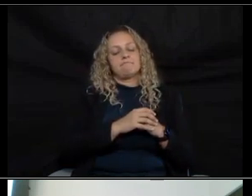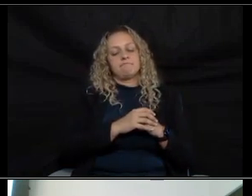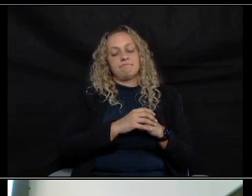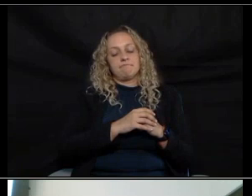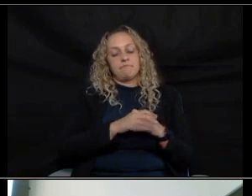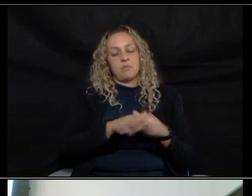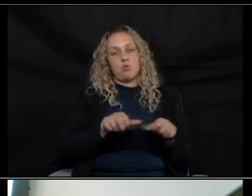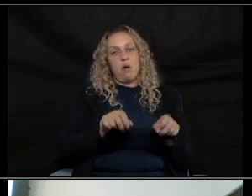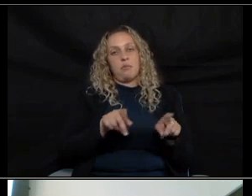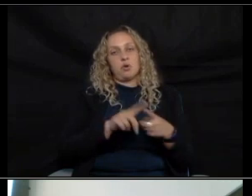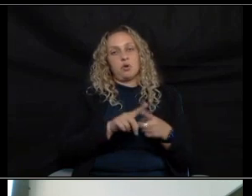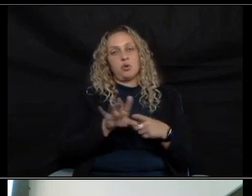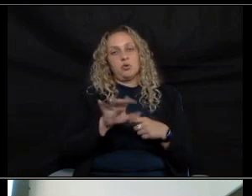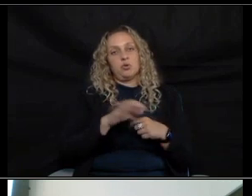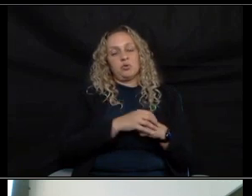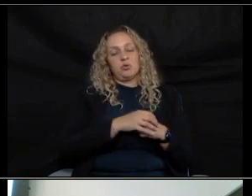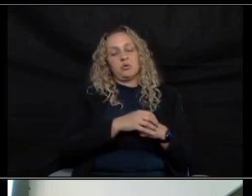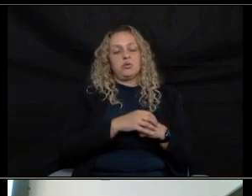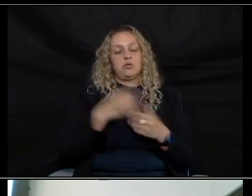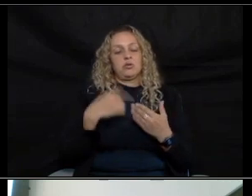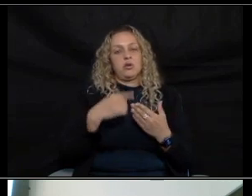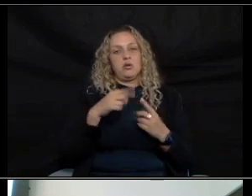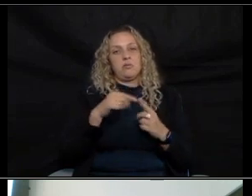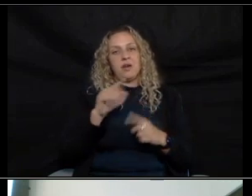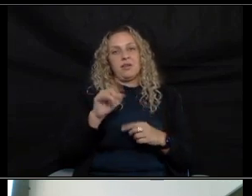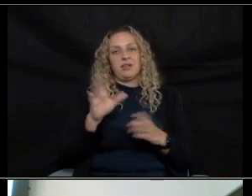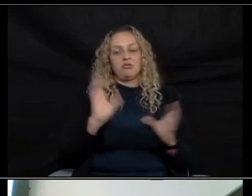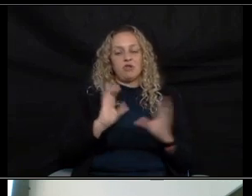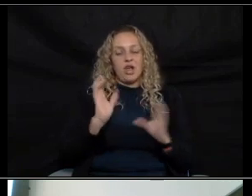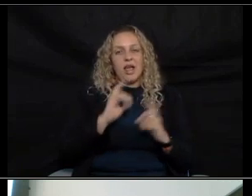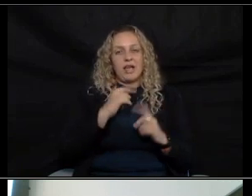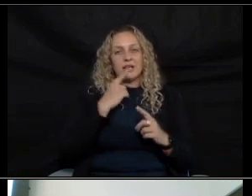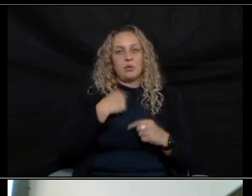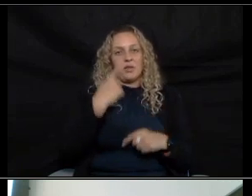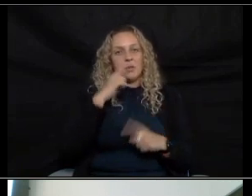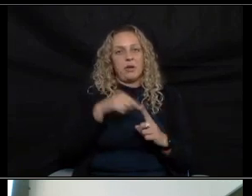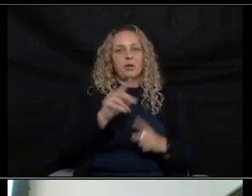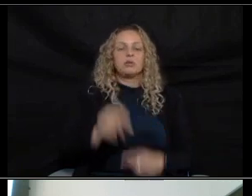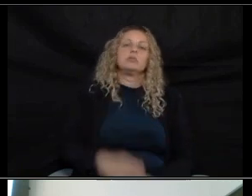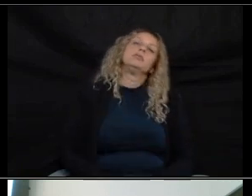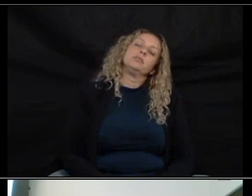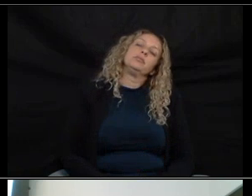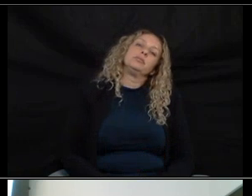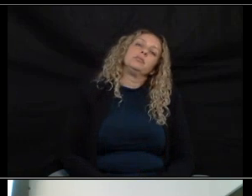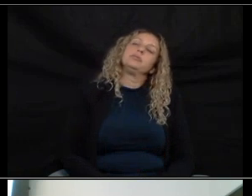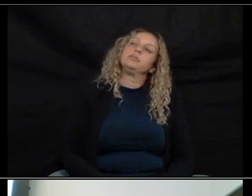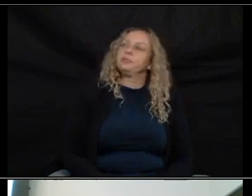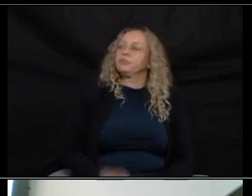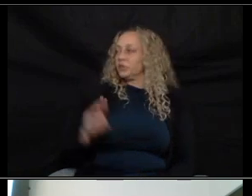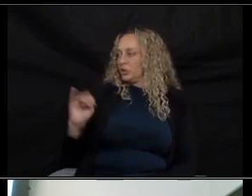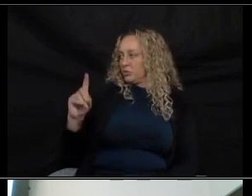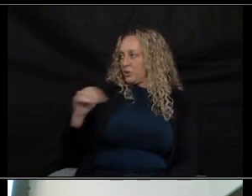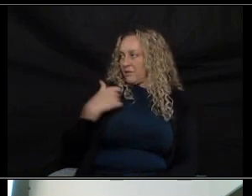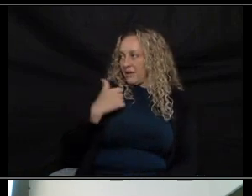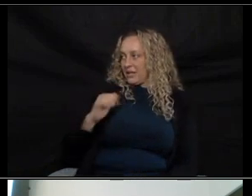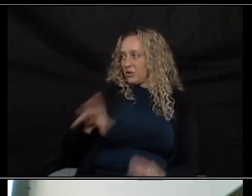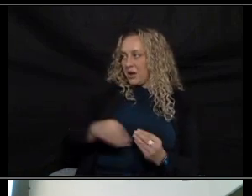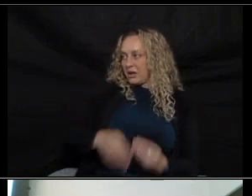your opportunity to talk about it, chat about it, and tell us what you think about it. All right. Jim, do you have anything to